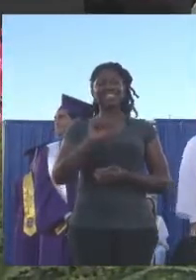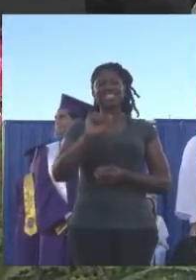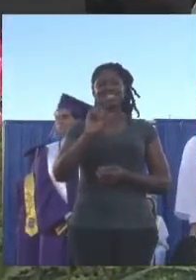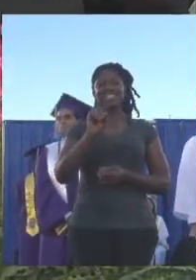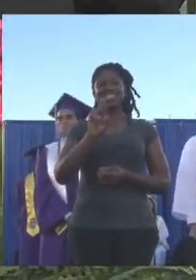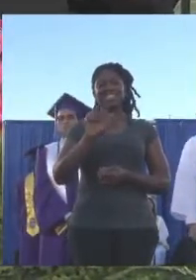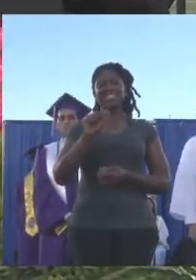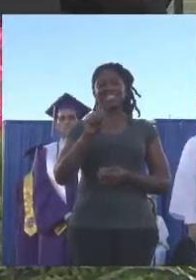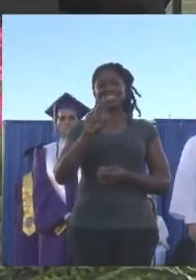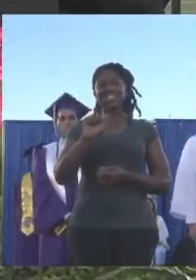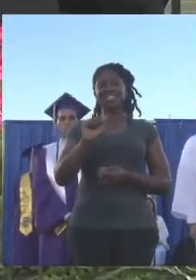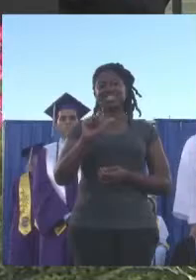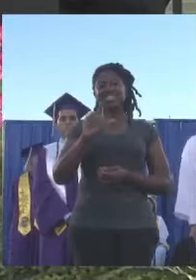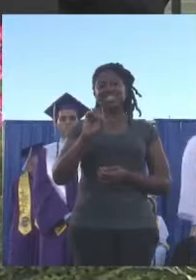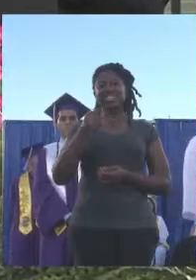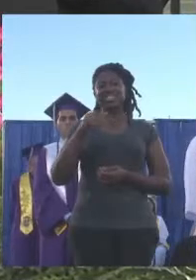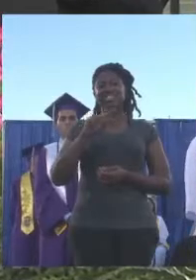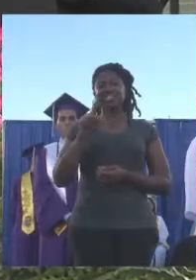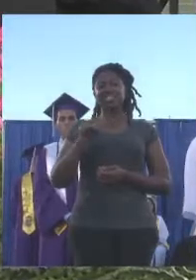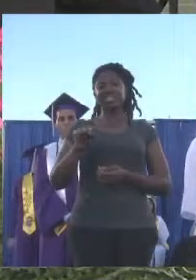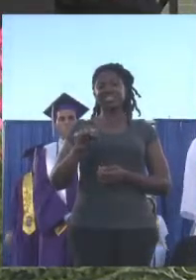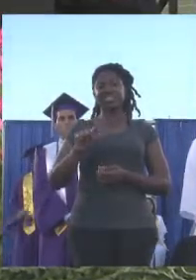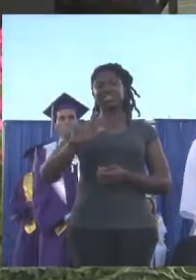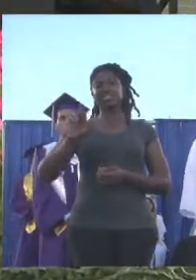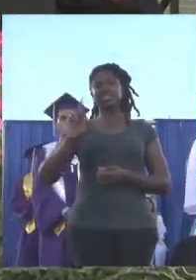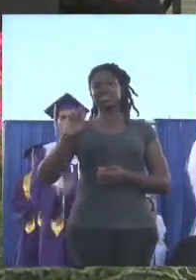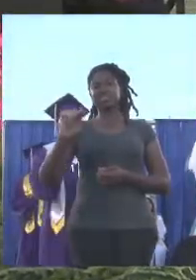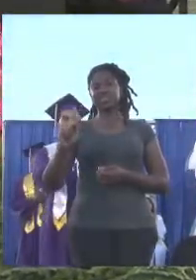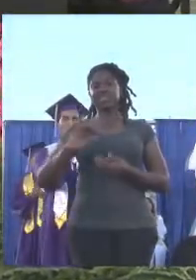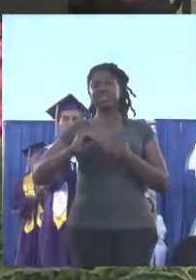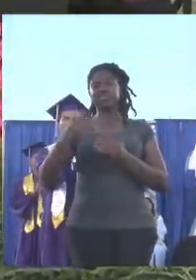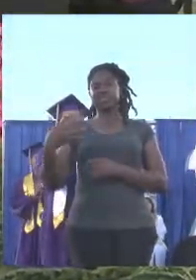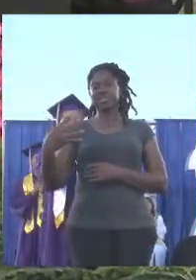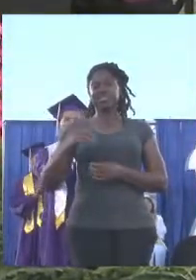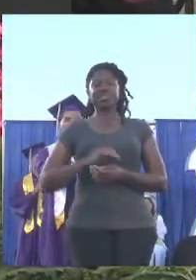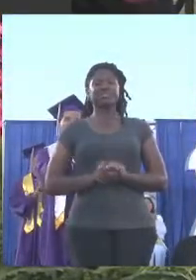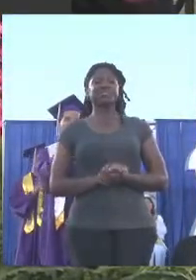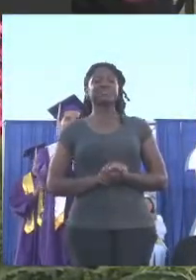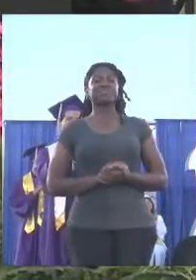Adriana M. Lopez, ranked number 5.